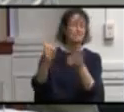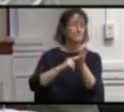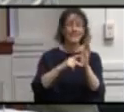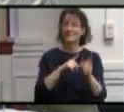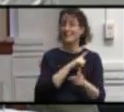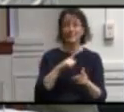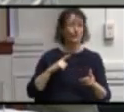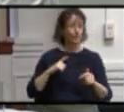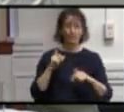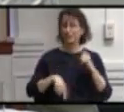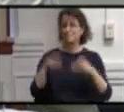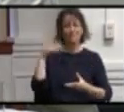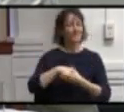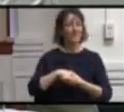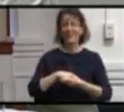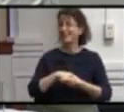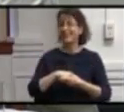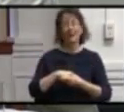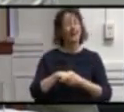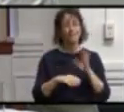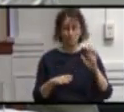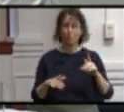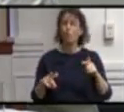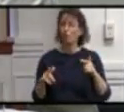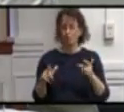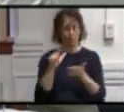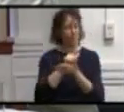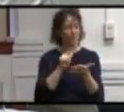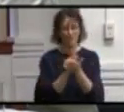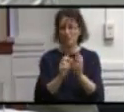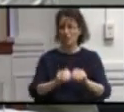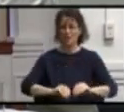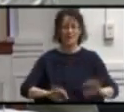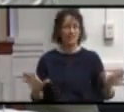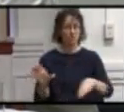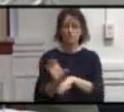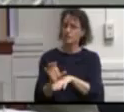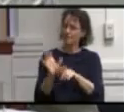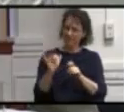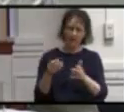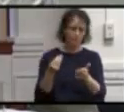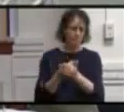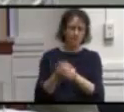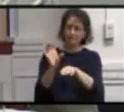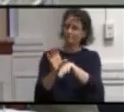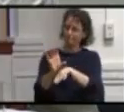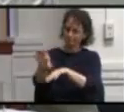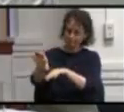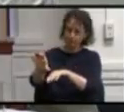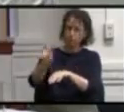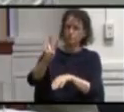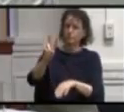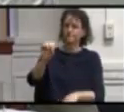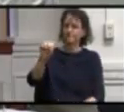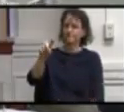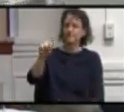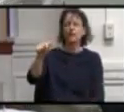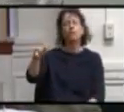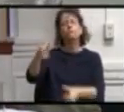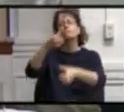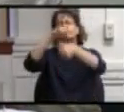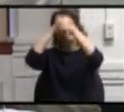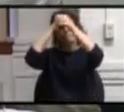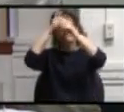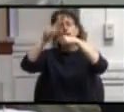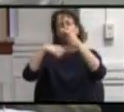on it. So there's sort of a method to the madness of saying, let's let this, and these guys are experts, they do a lot of lending, so